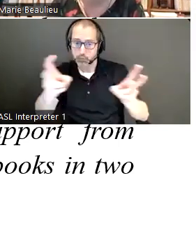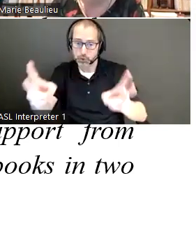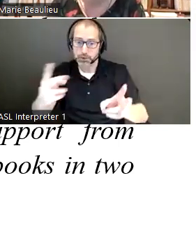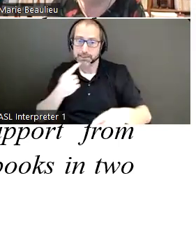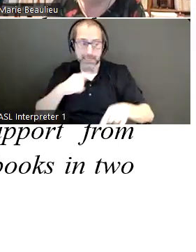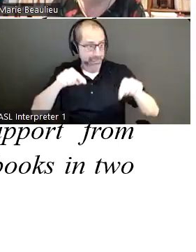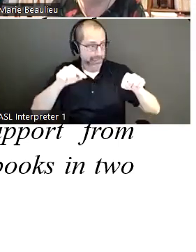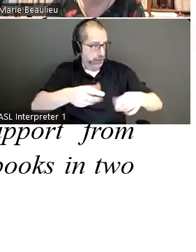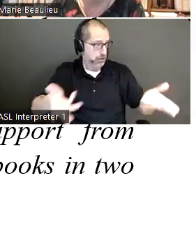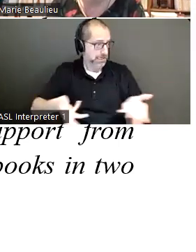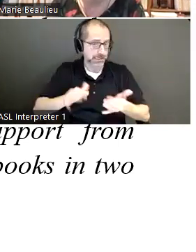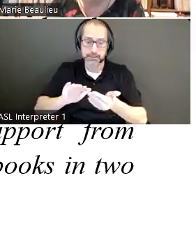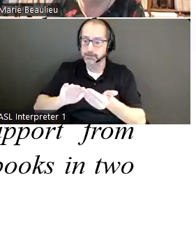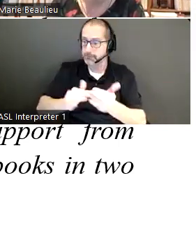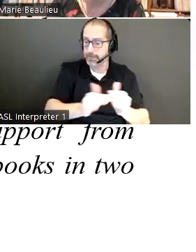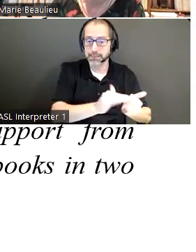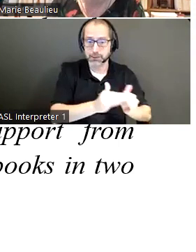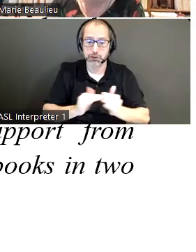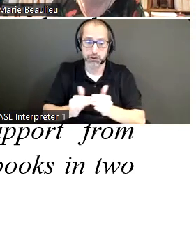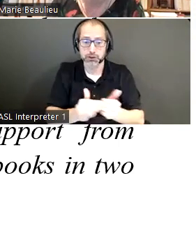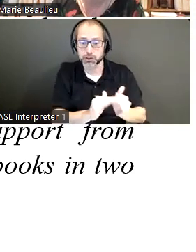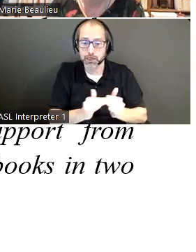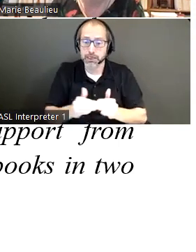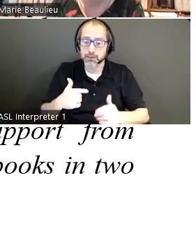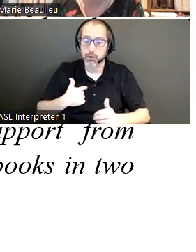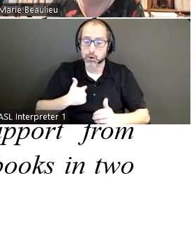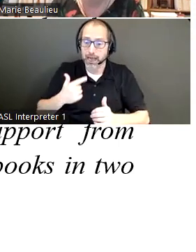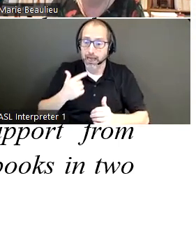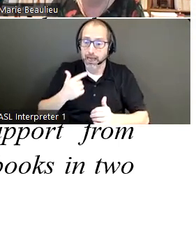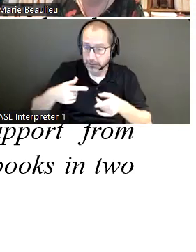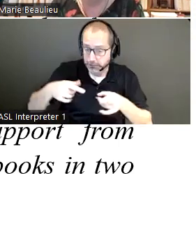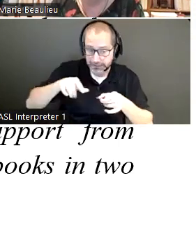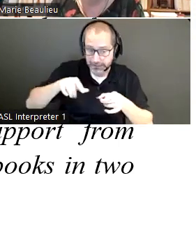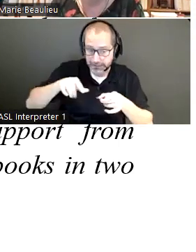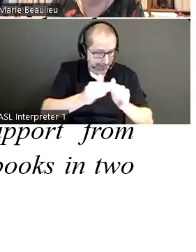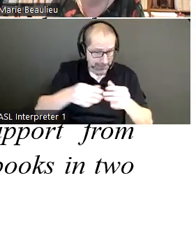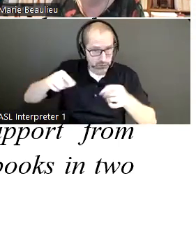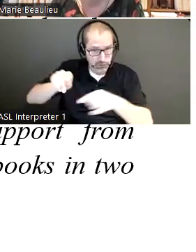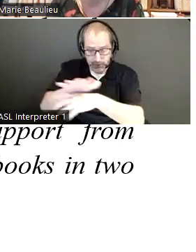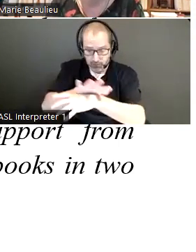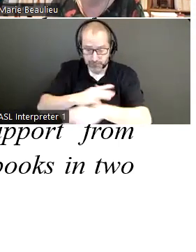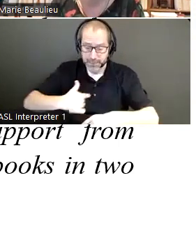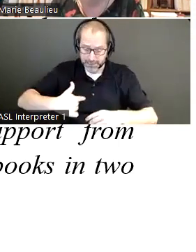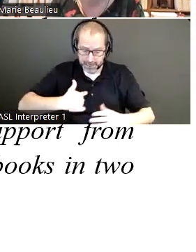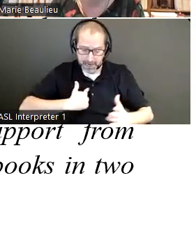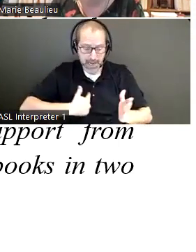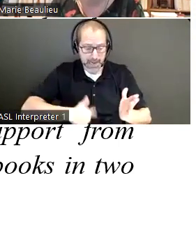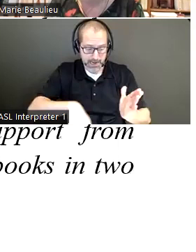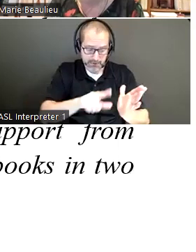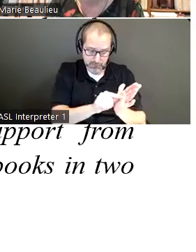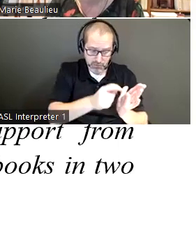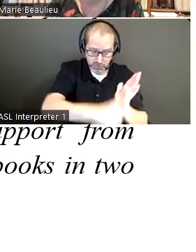here. I edited and published books in the residence during the pandemic so that people would be less